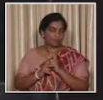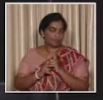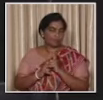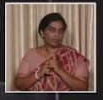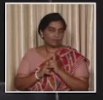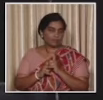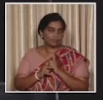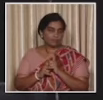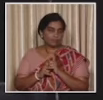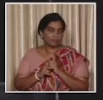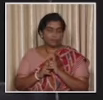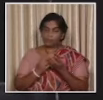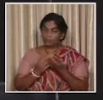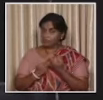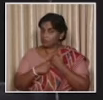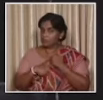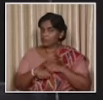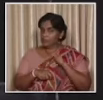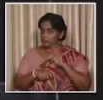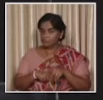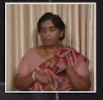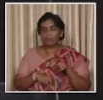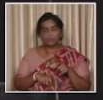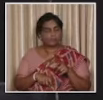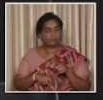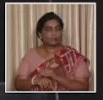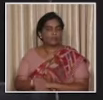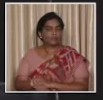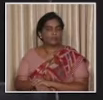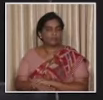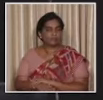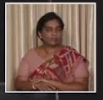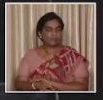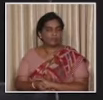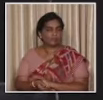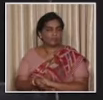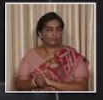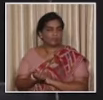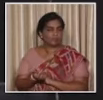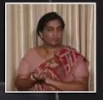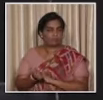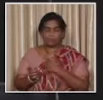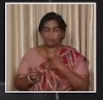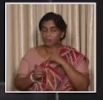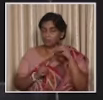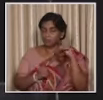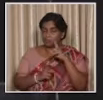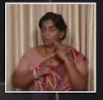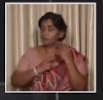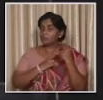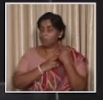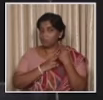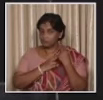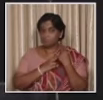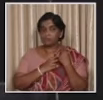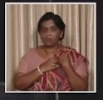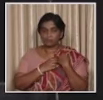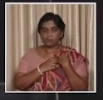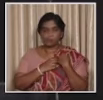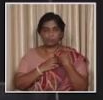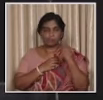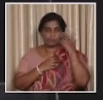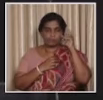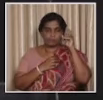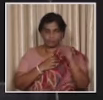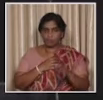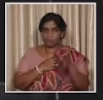it was during my tenure the first female GM of the Water Board was appointed with complete powers. The board and the chairman, they were